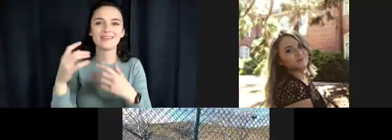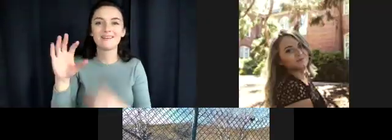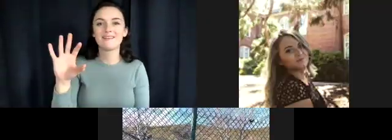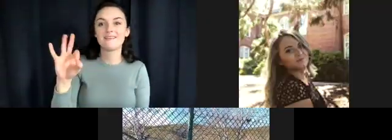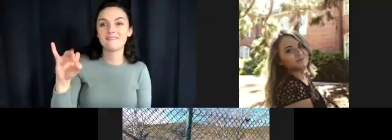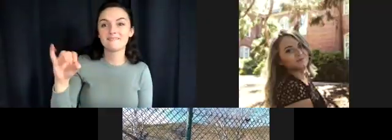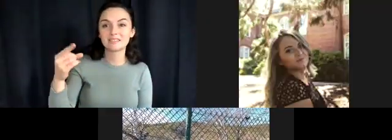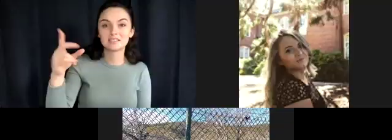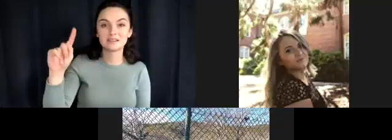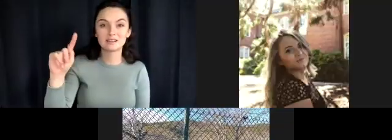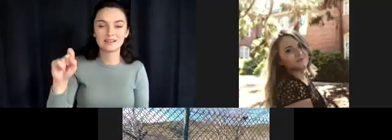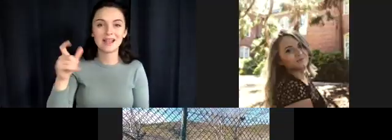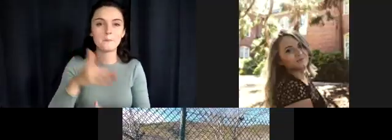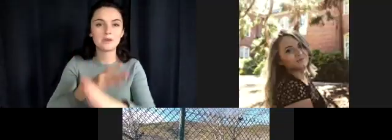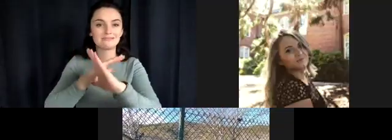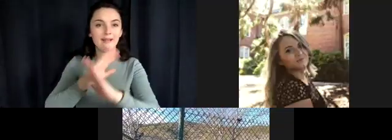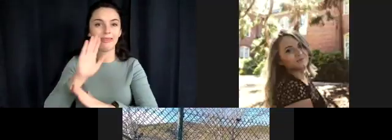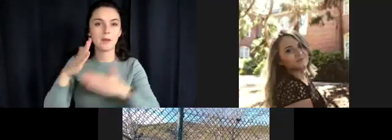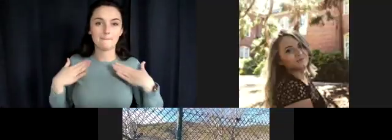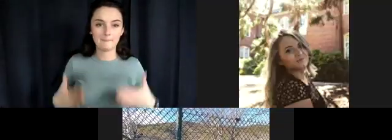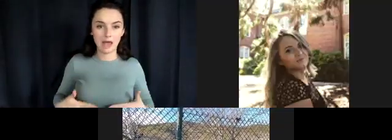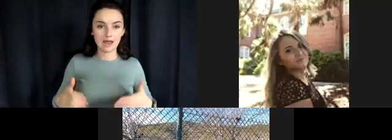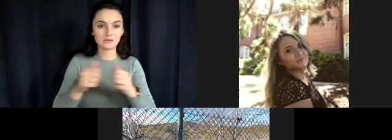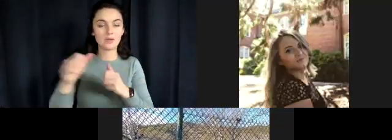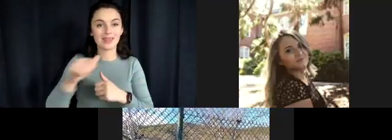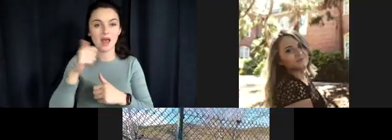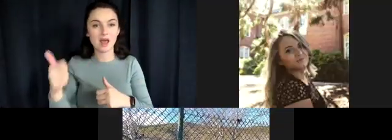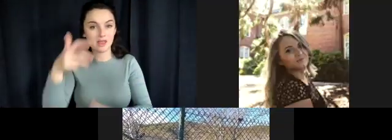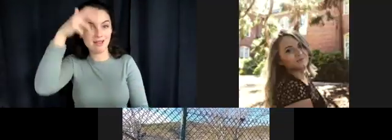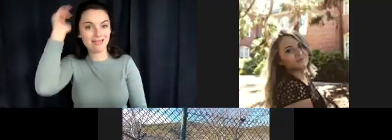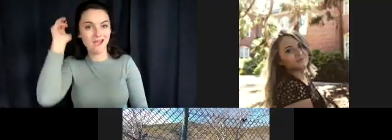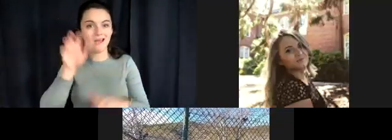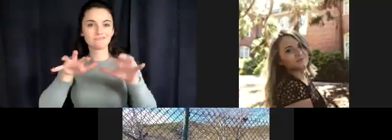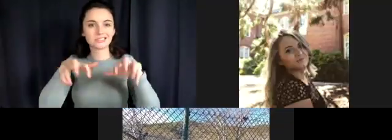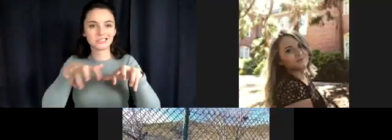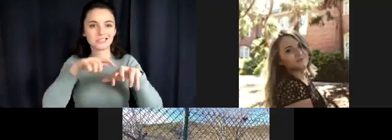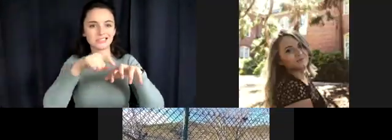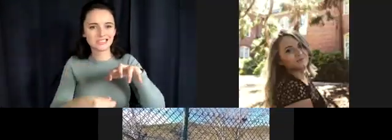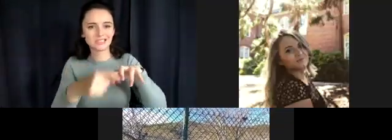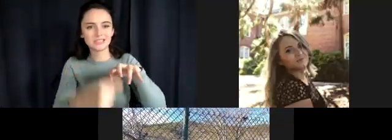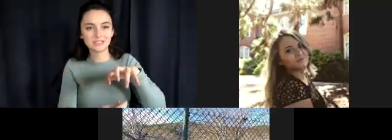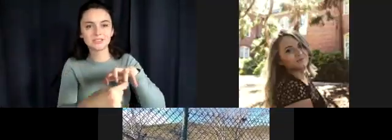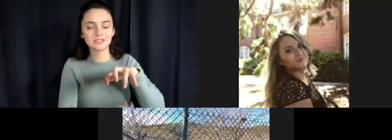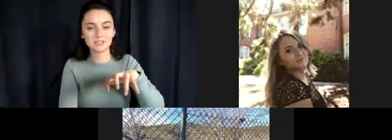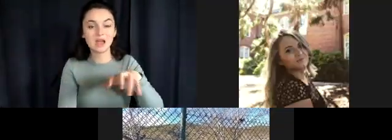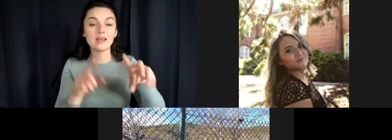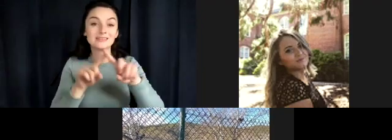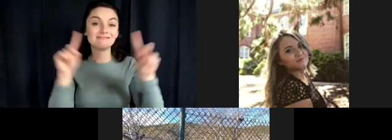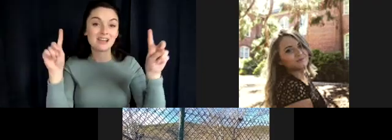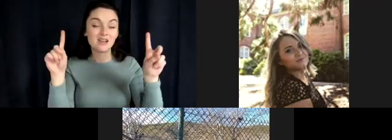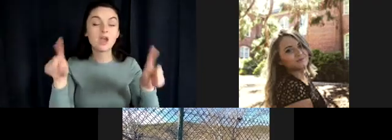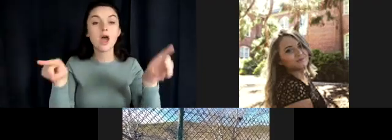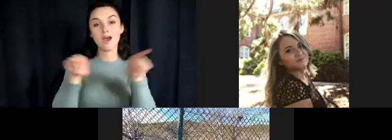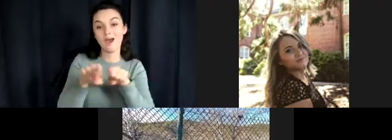It will protect their bodies from other lions' claws. But that's the big difference. And also,